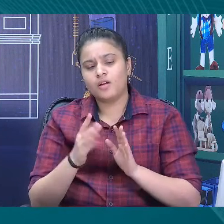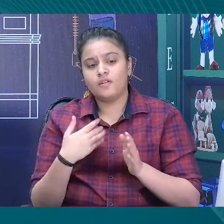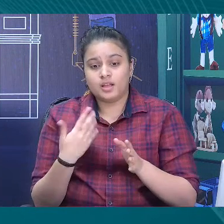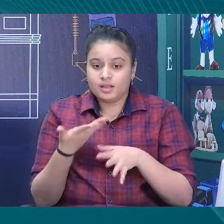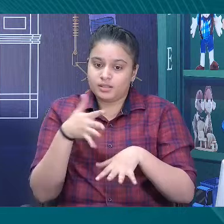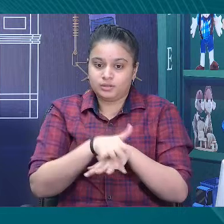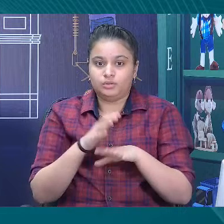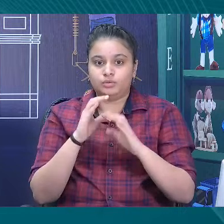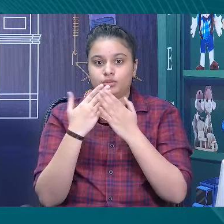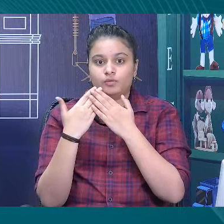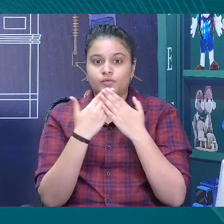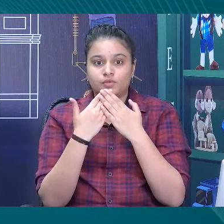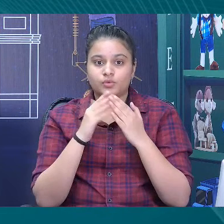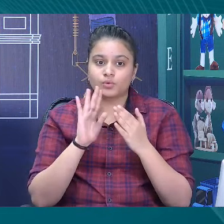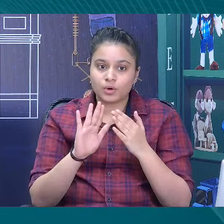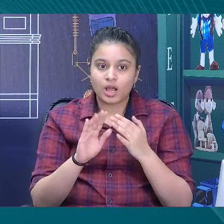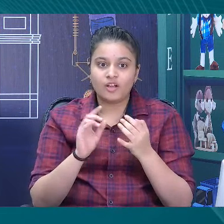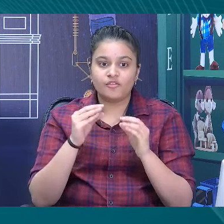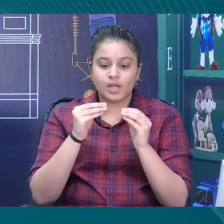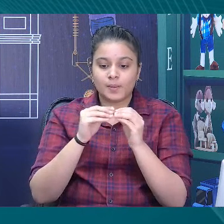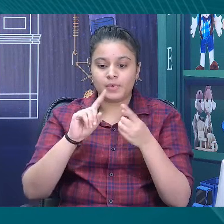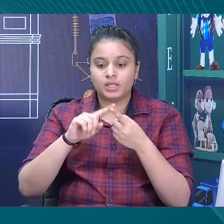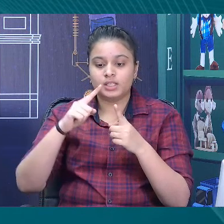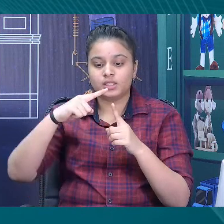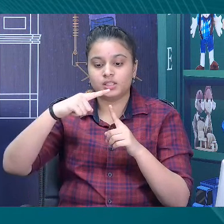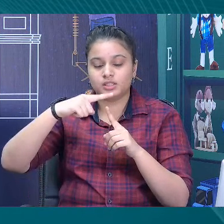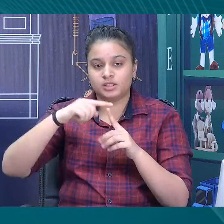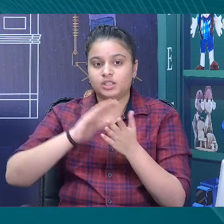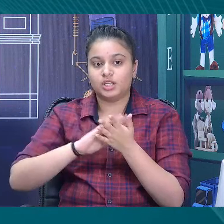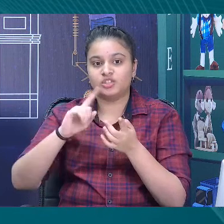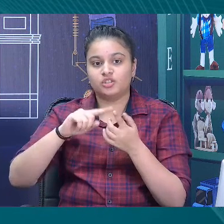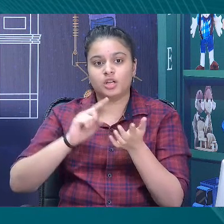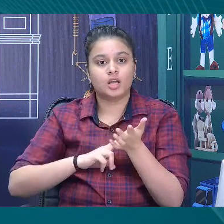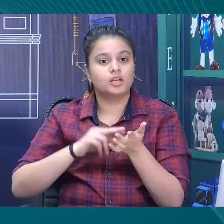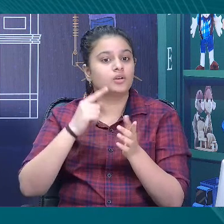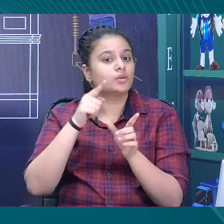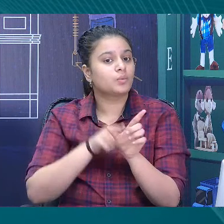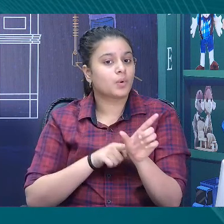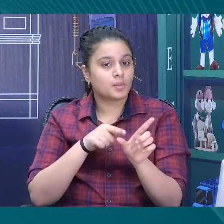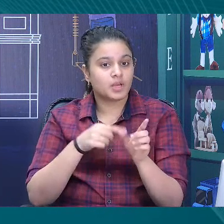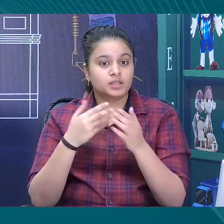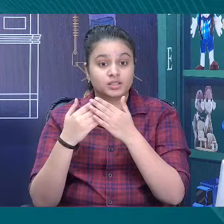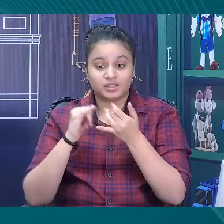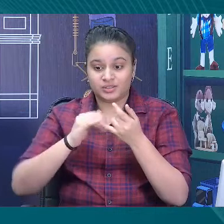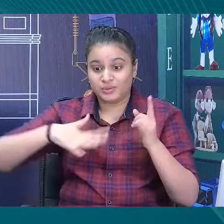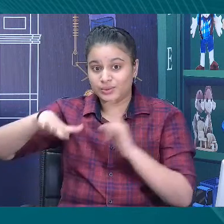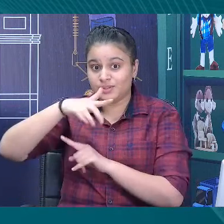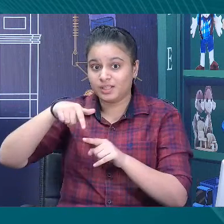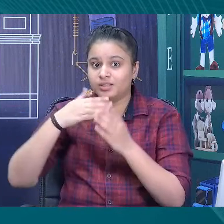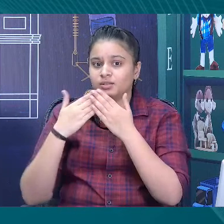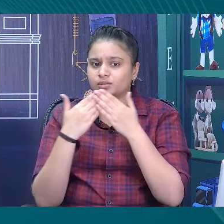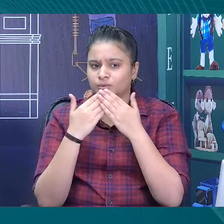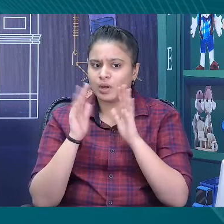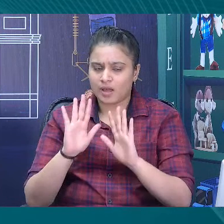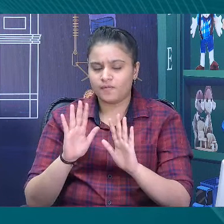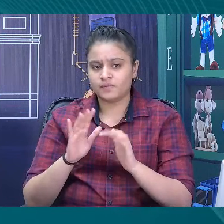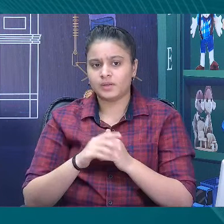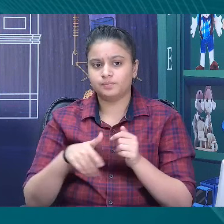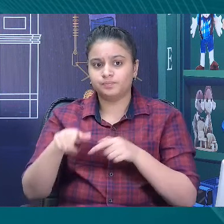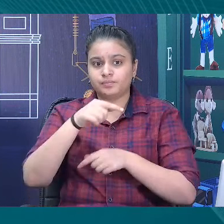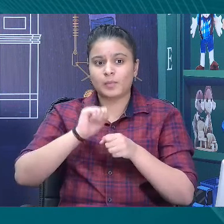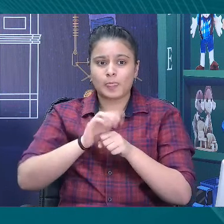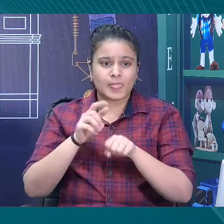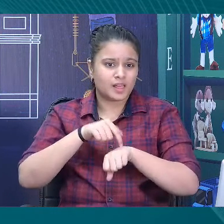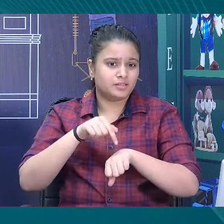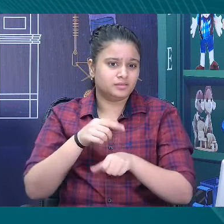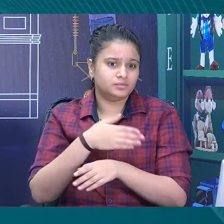school here in Bethany Society, and we have been trying this model for the past 7 years. But of course, there was COVID in between. So you could actually